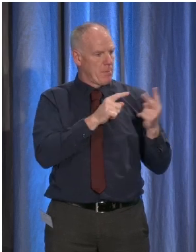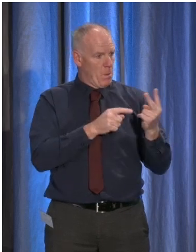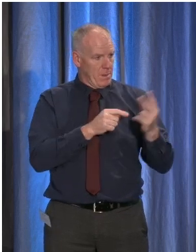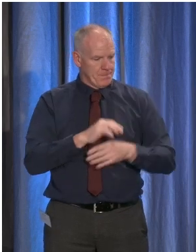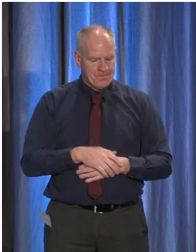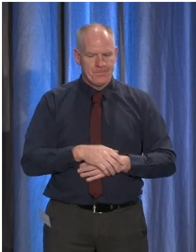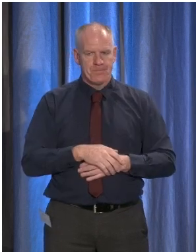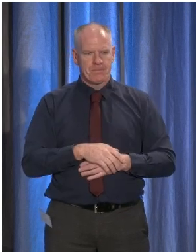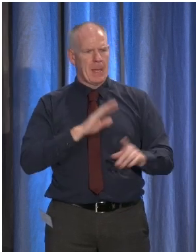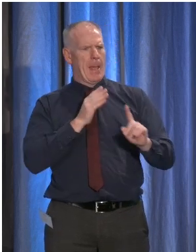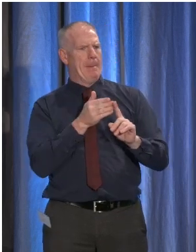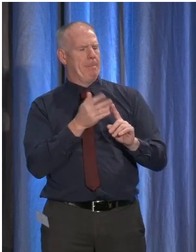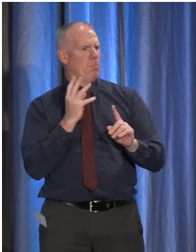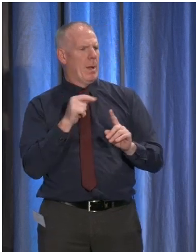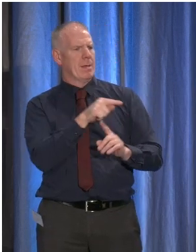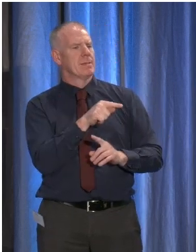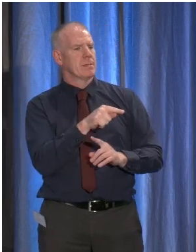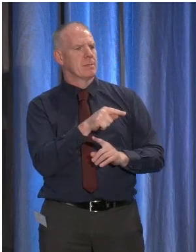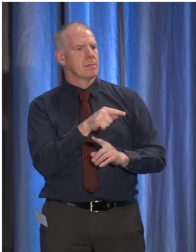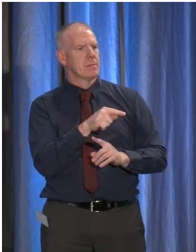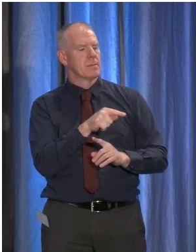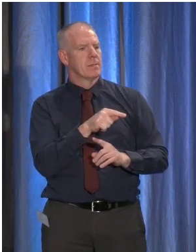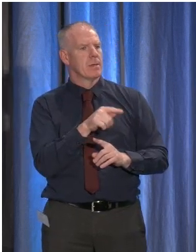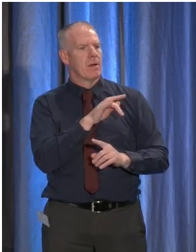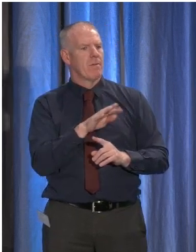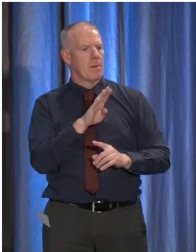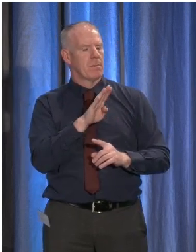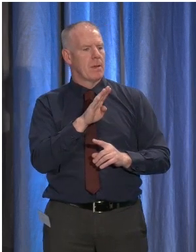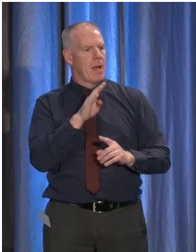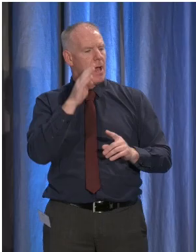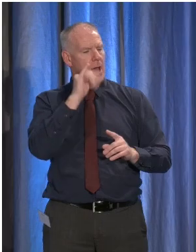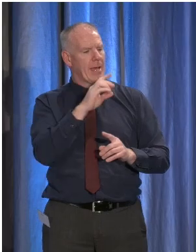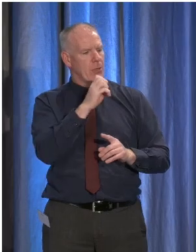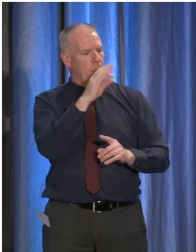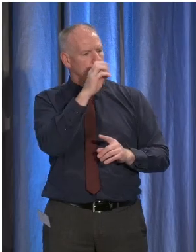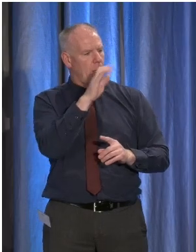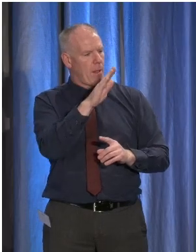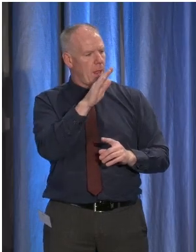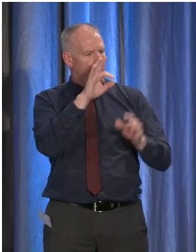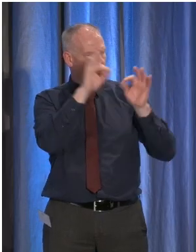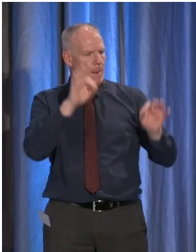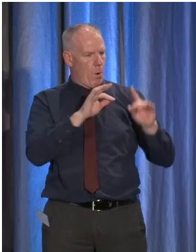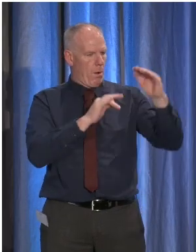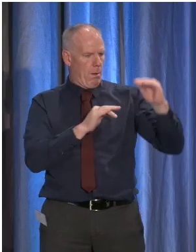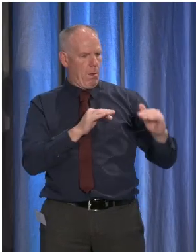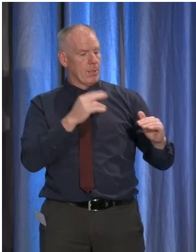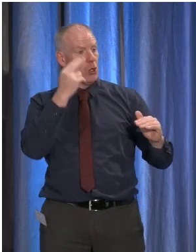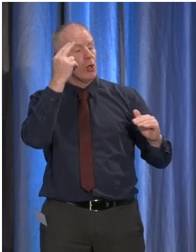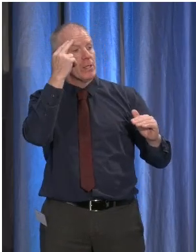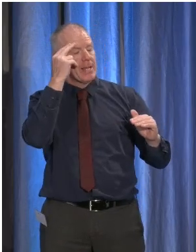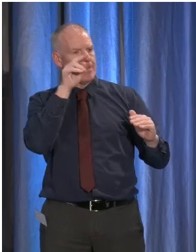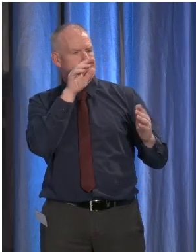And I suppose the aim of that really aligned with Ron Brenner's bioecological framework was to really try